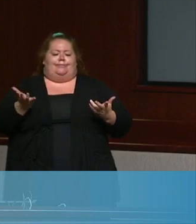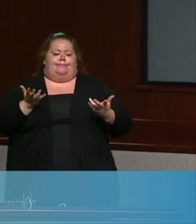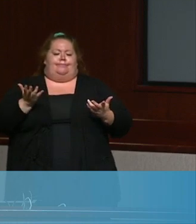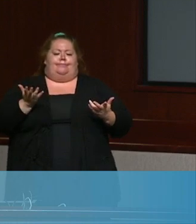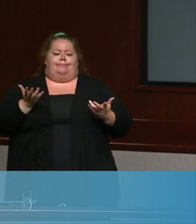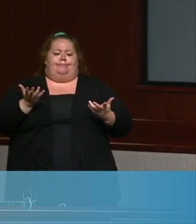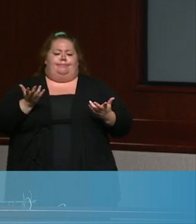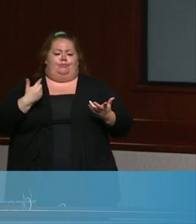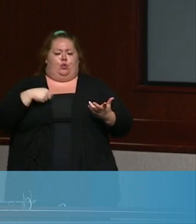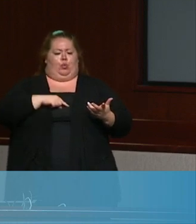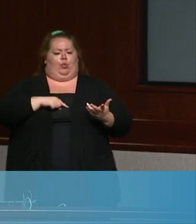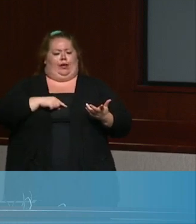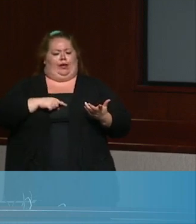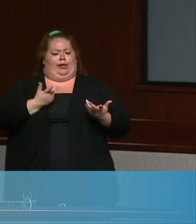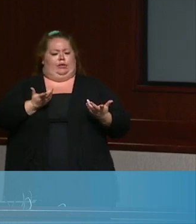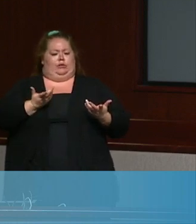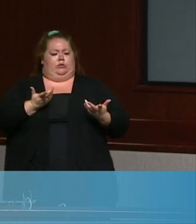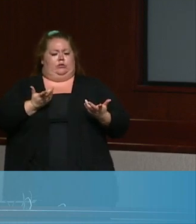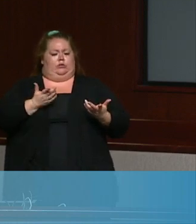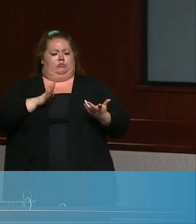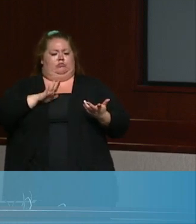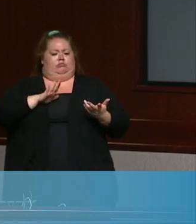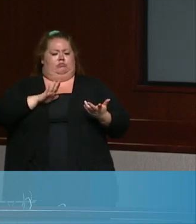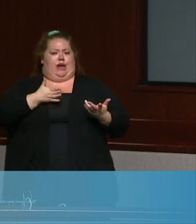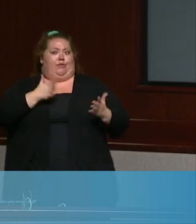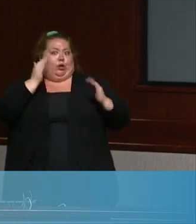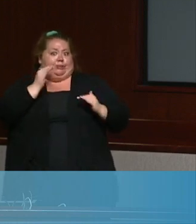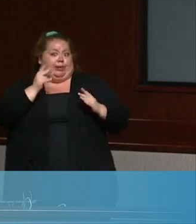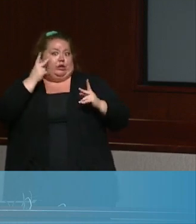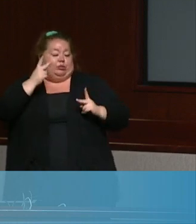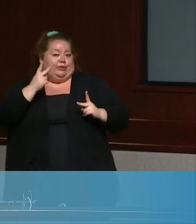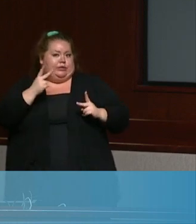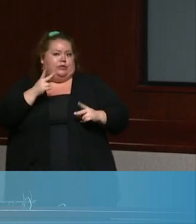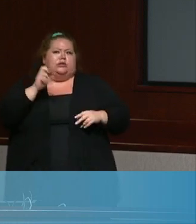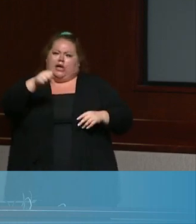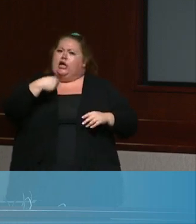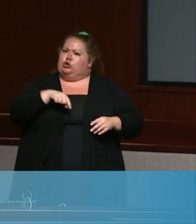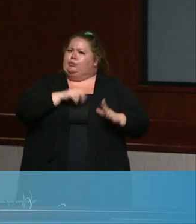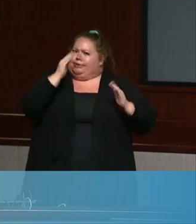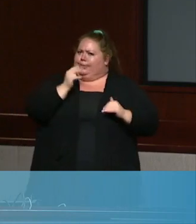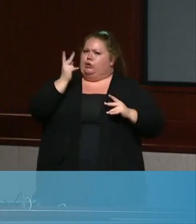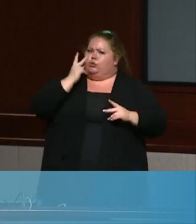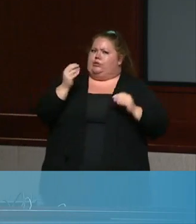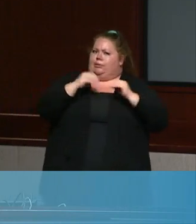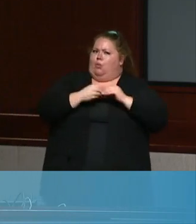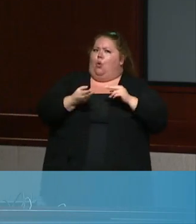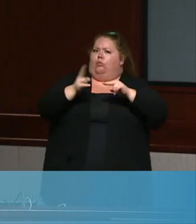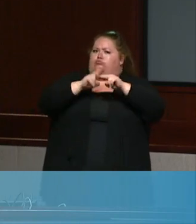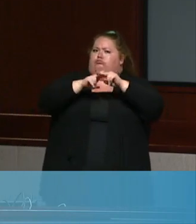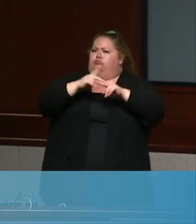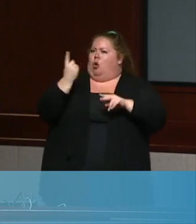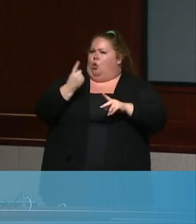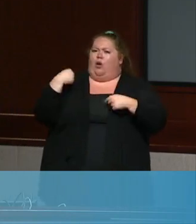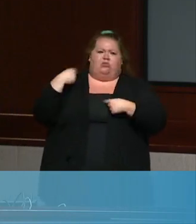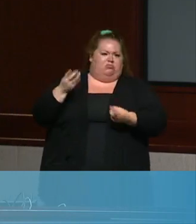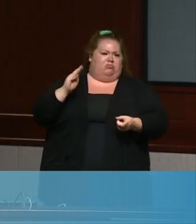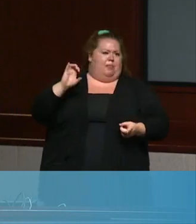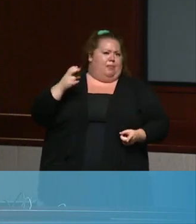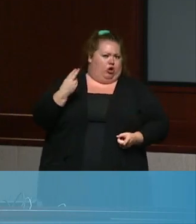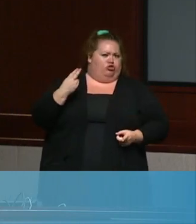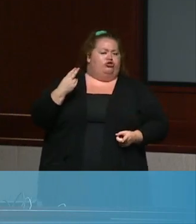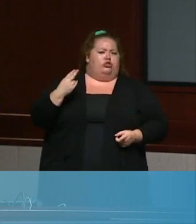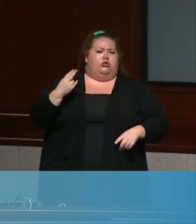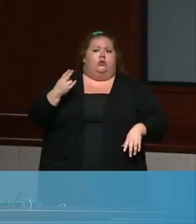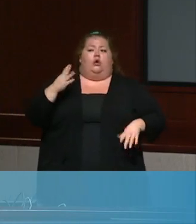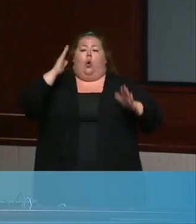whether or not we ever expected to see more cases. We knew that we would continue to see it increase. We're hopeful at any given point in time that we will see it stabilize and